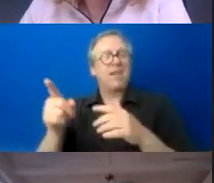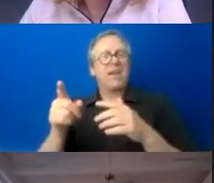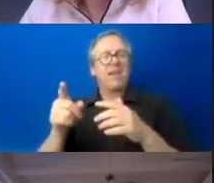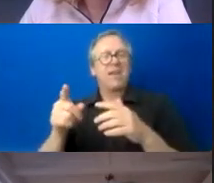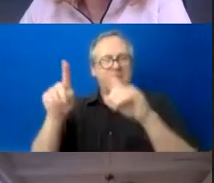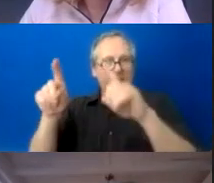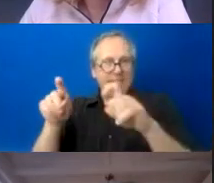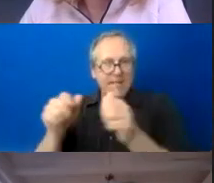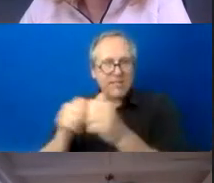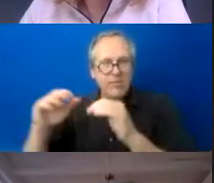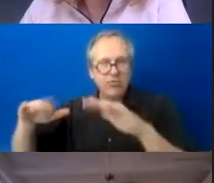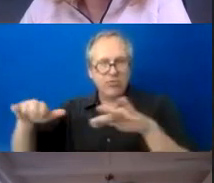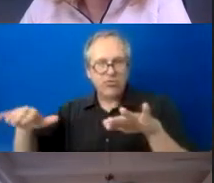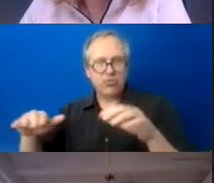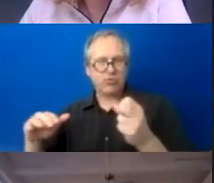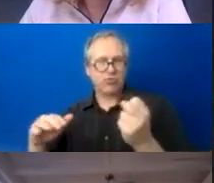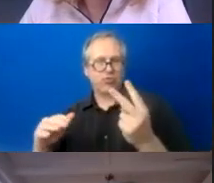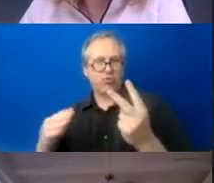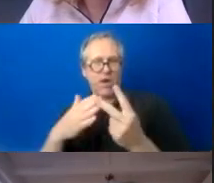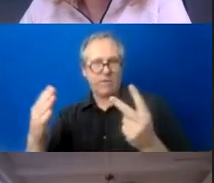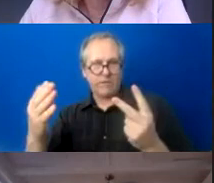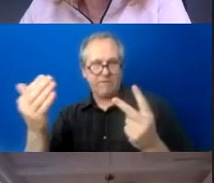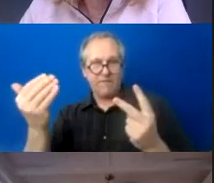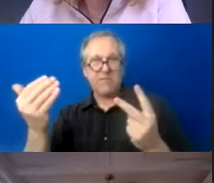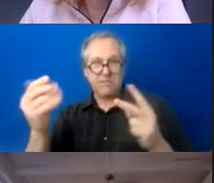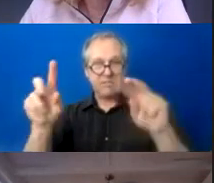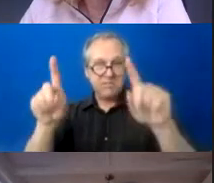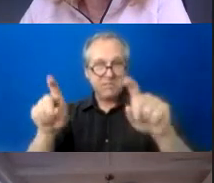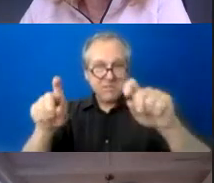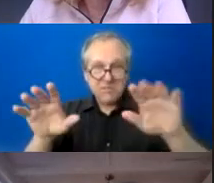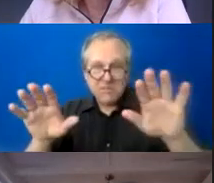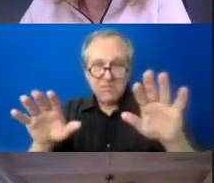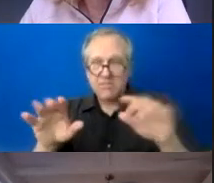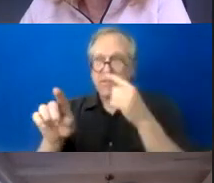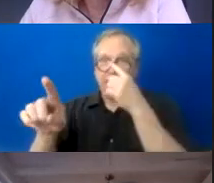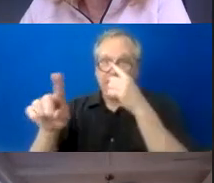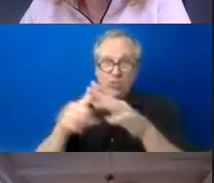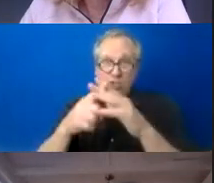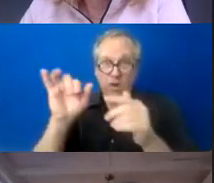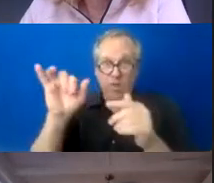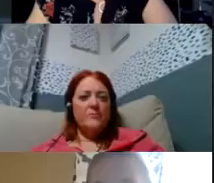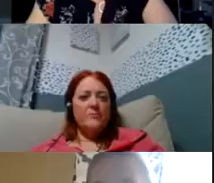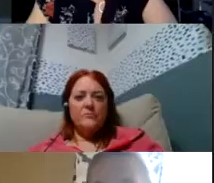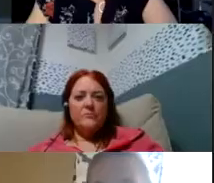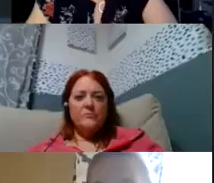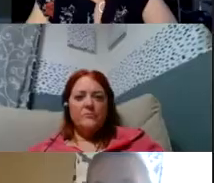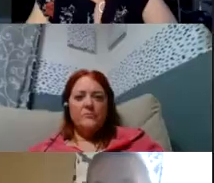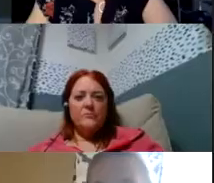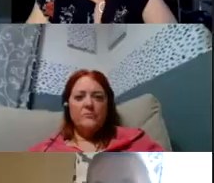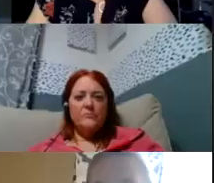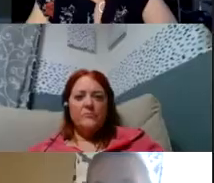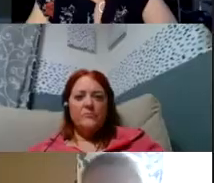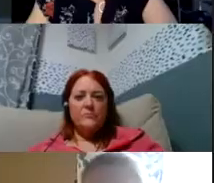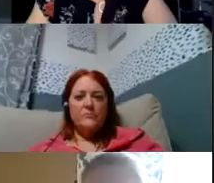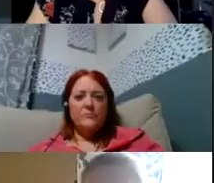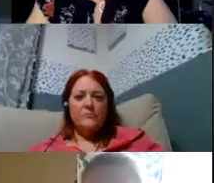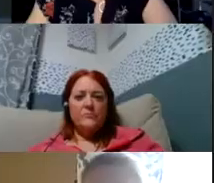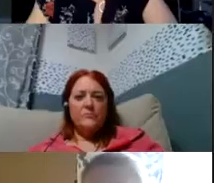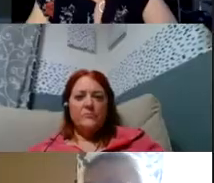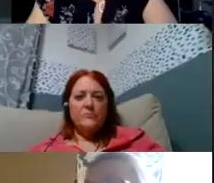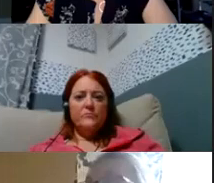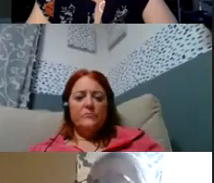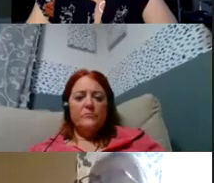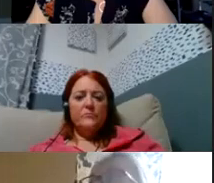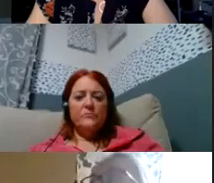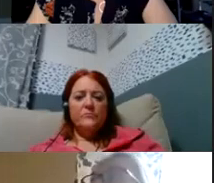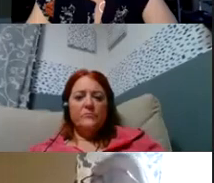the trials with the 12 to 15-year-olds, probably it was around this early to